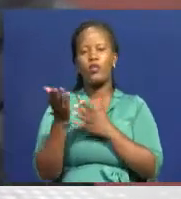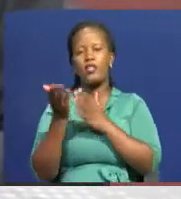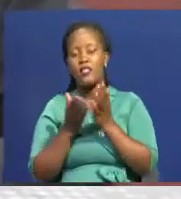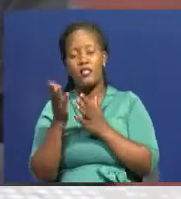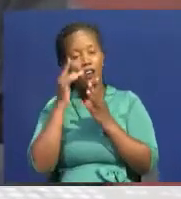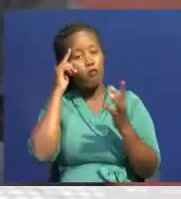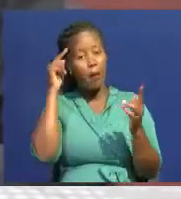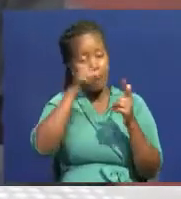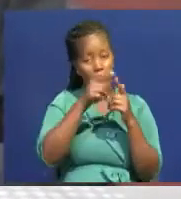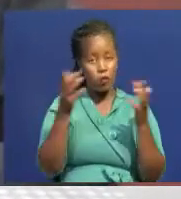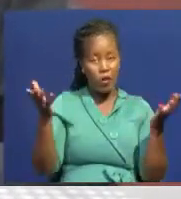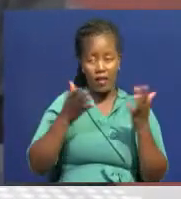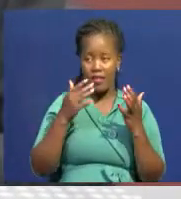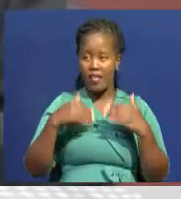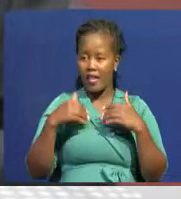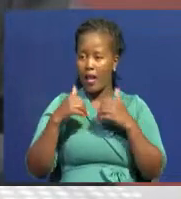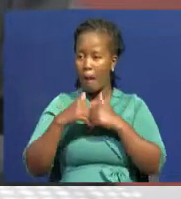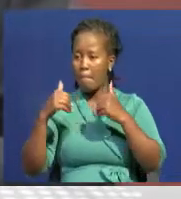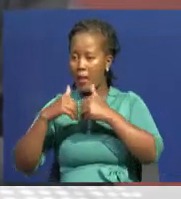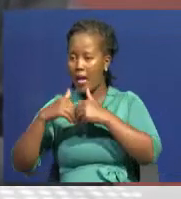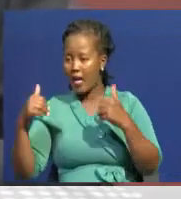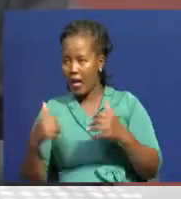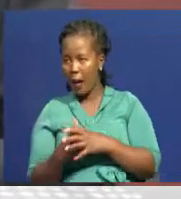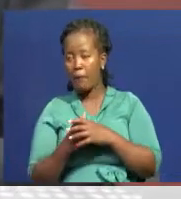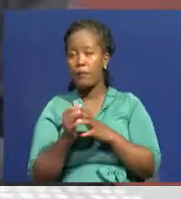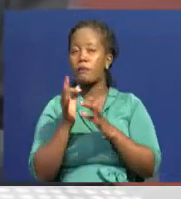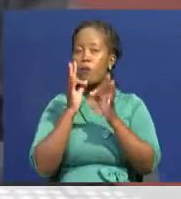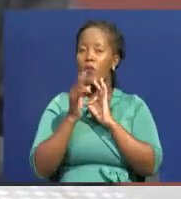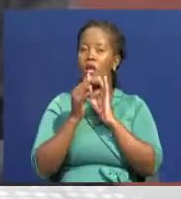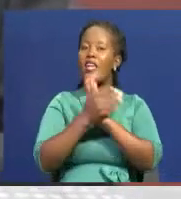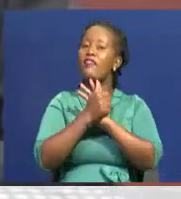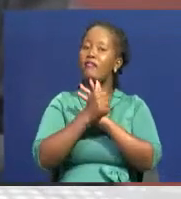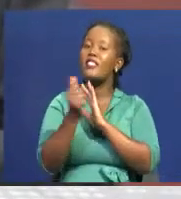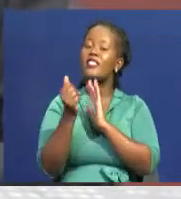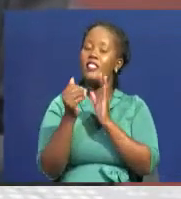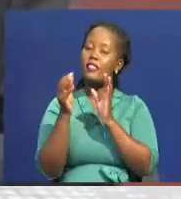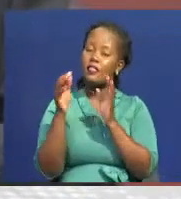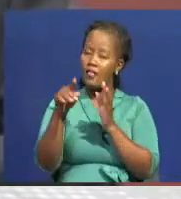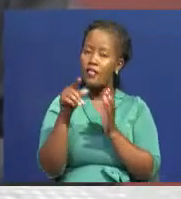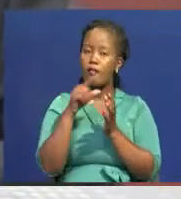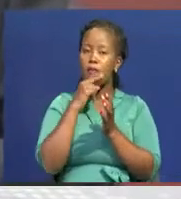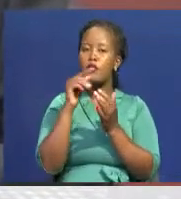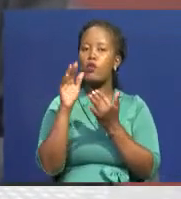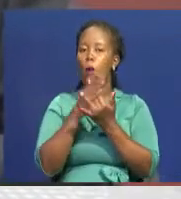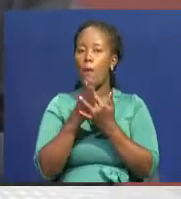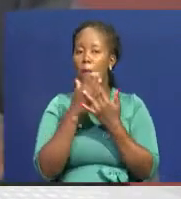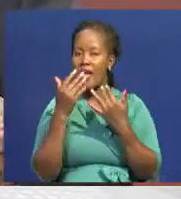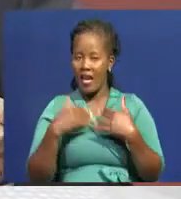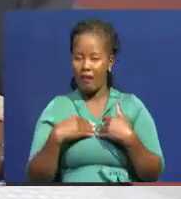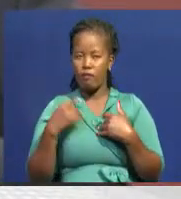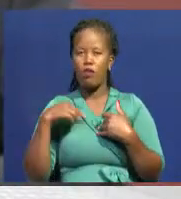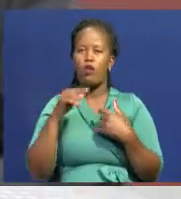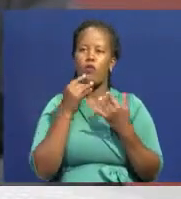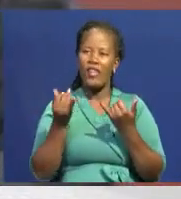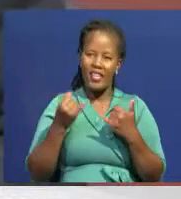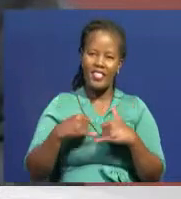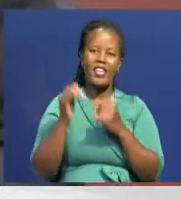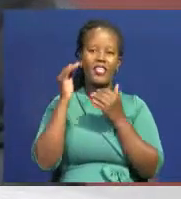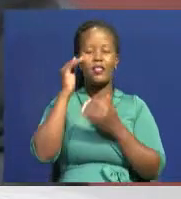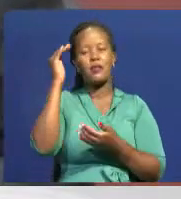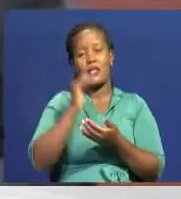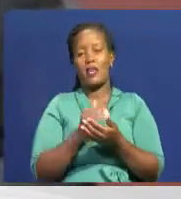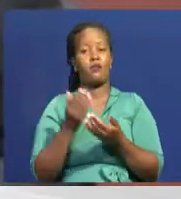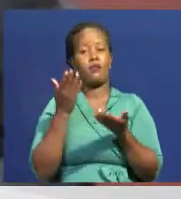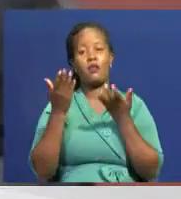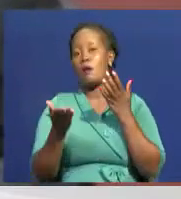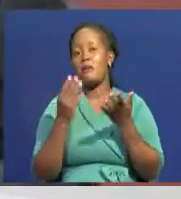for which there was a gap. Yes. So if we have this skill in them, then definitely we're trying to narrow the gap. In future,